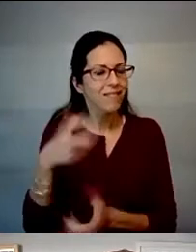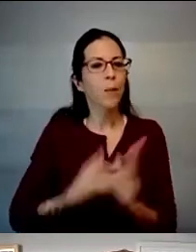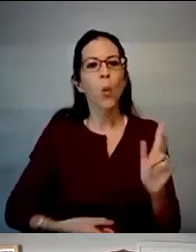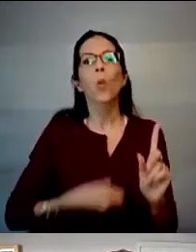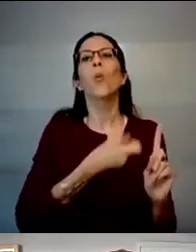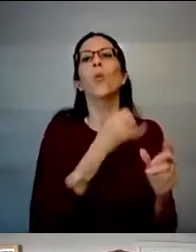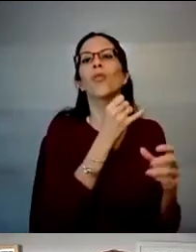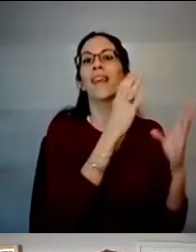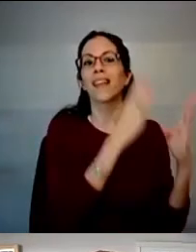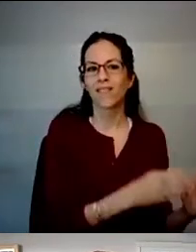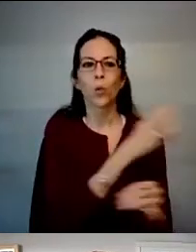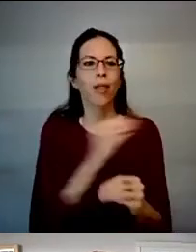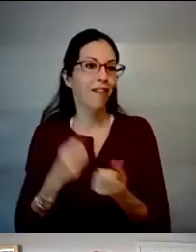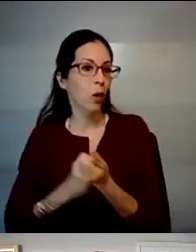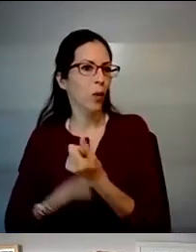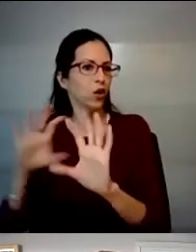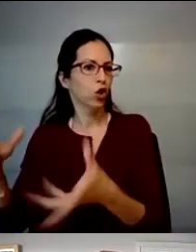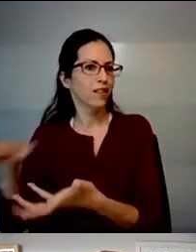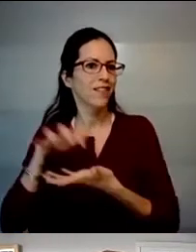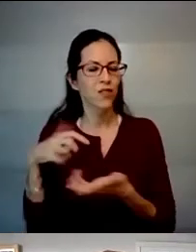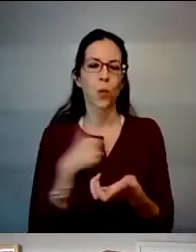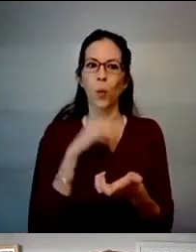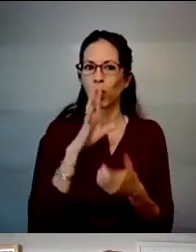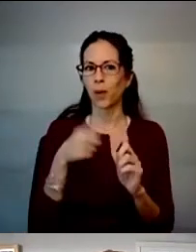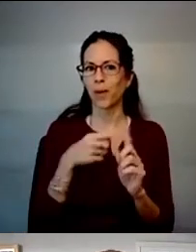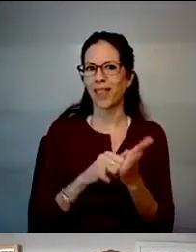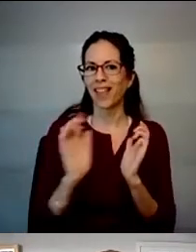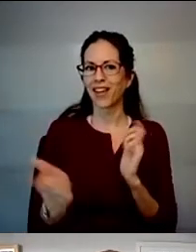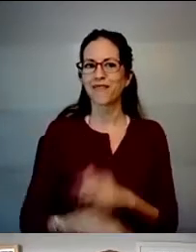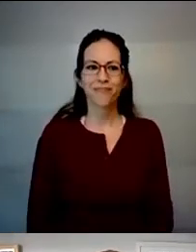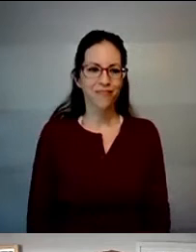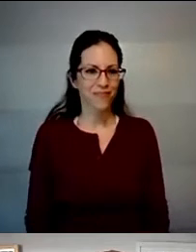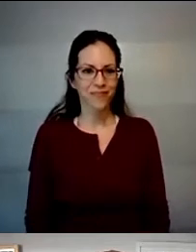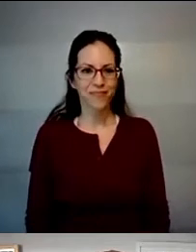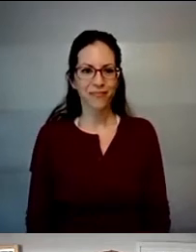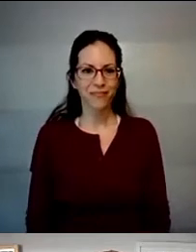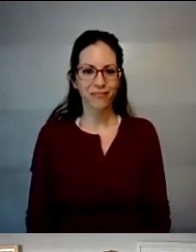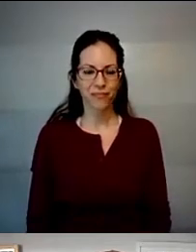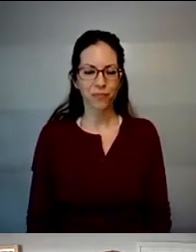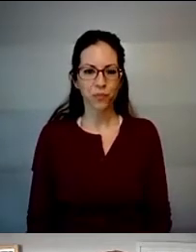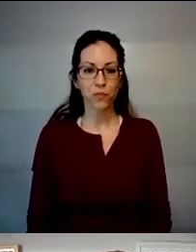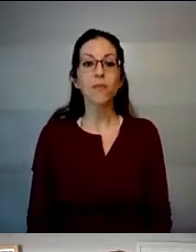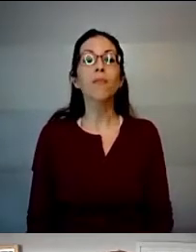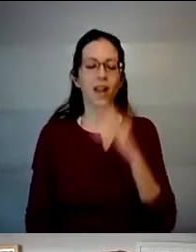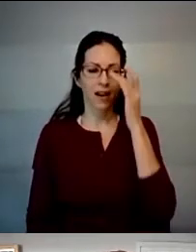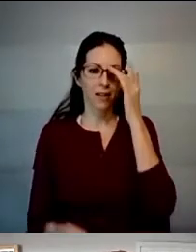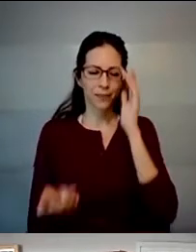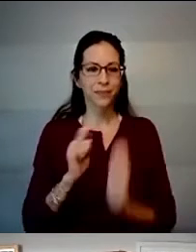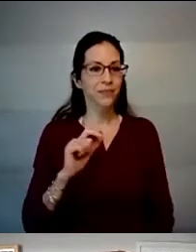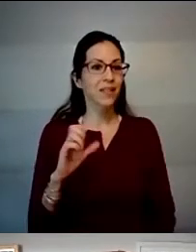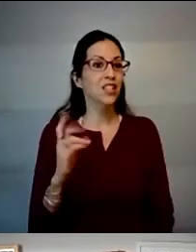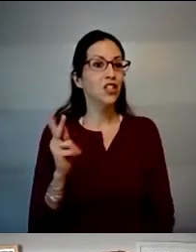foundations. And yeah, I'll be talking more about that later. So thanks. Great, thank you all for your